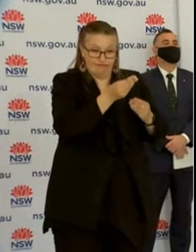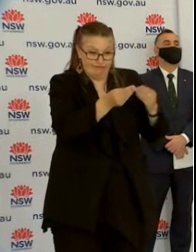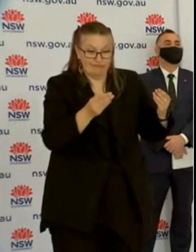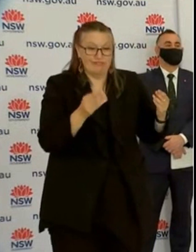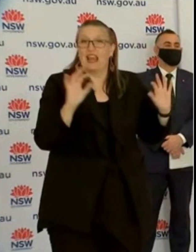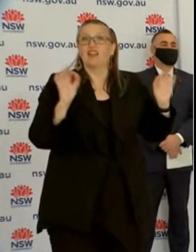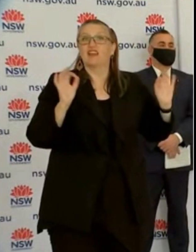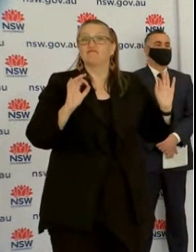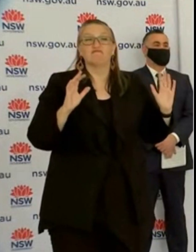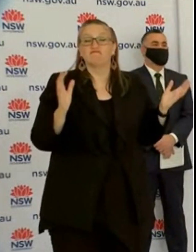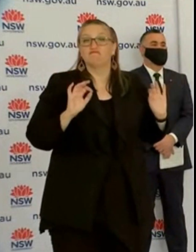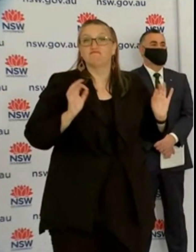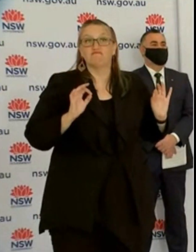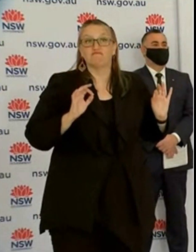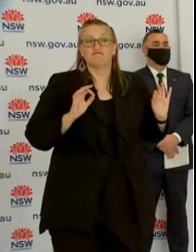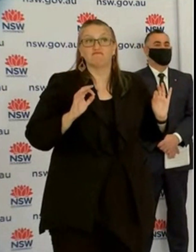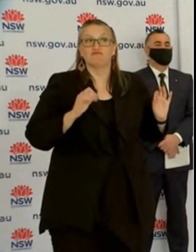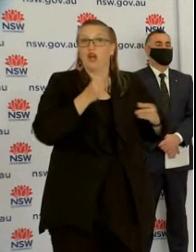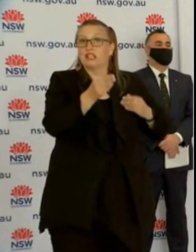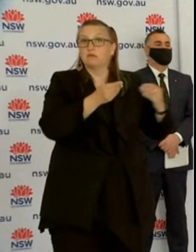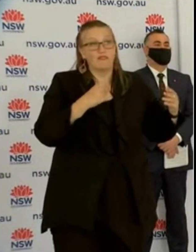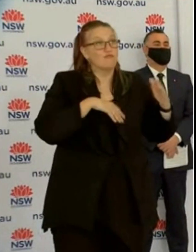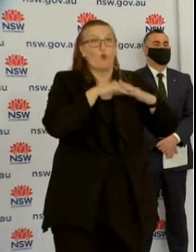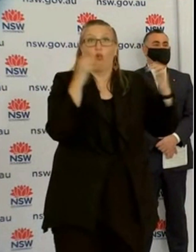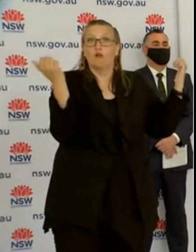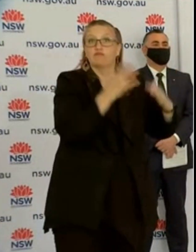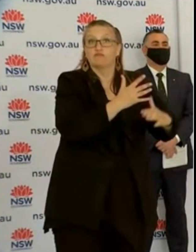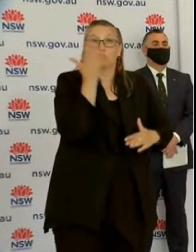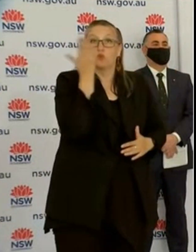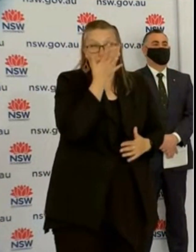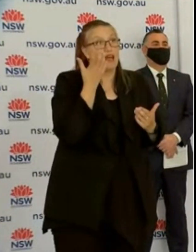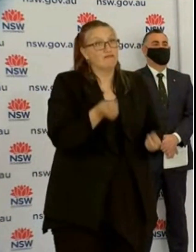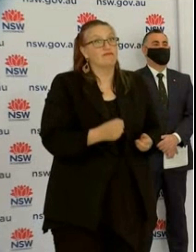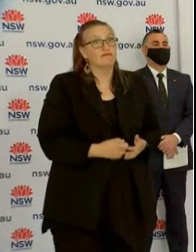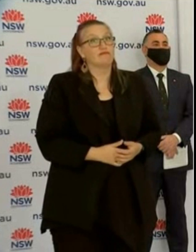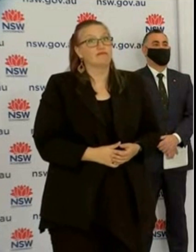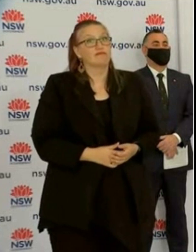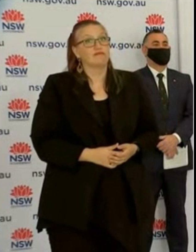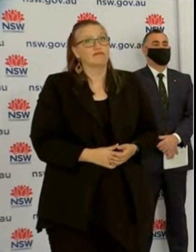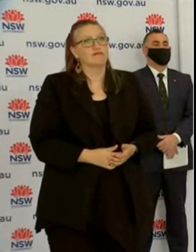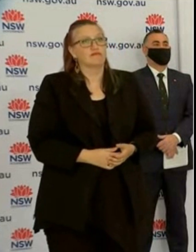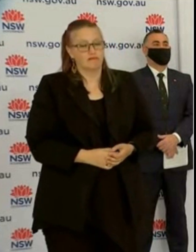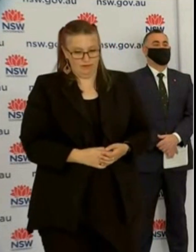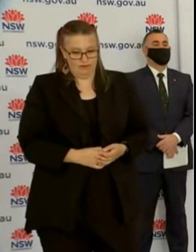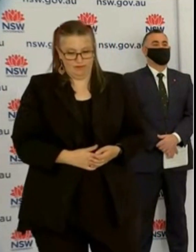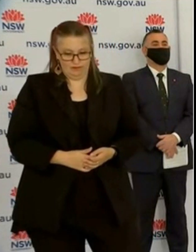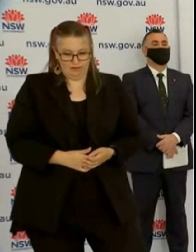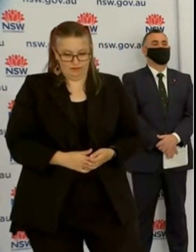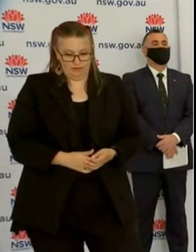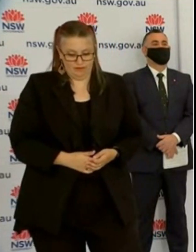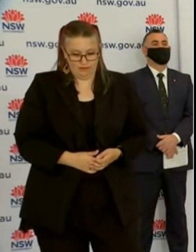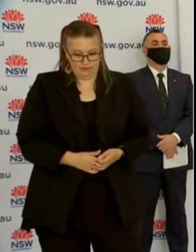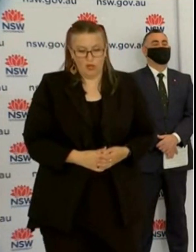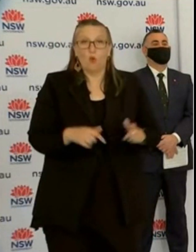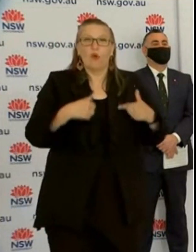those schools, so full attendance, COVID safe practices. But of course, this will vary with the level of transmission in the community, and our work